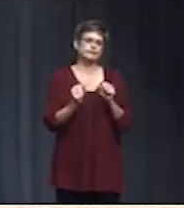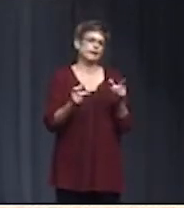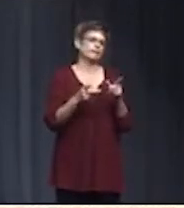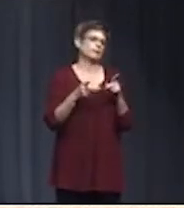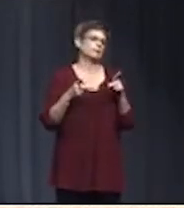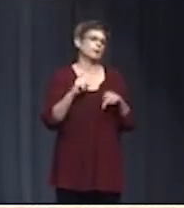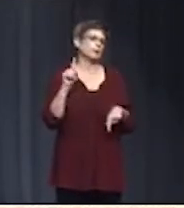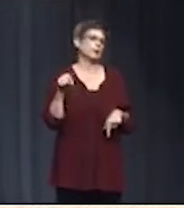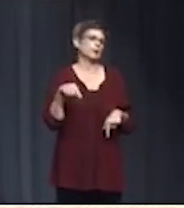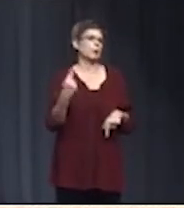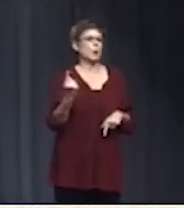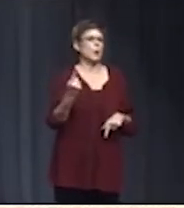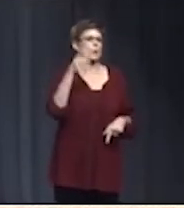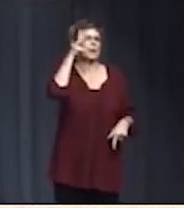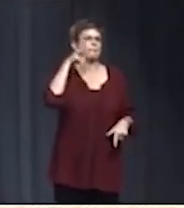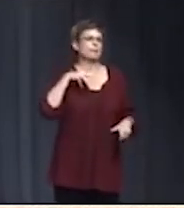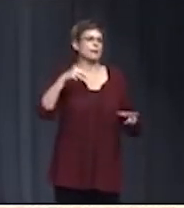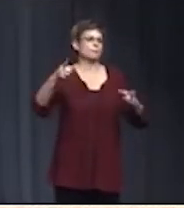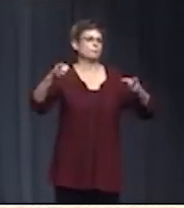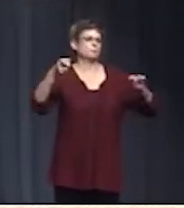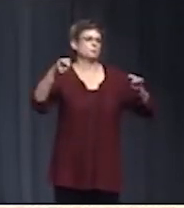only testosterone rules.